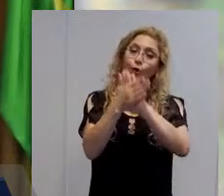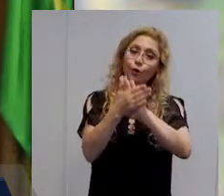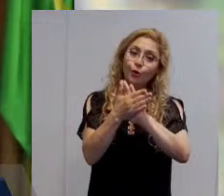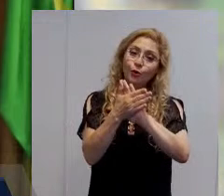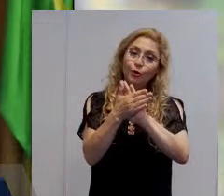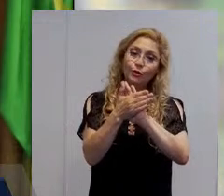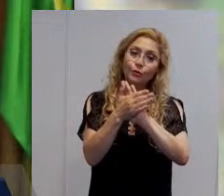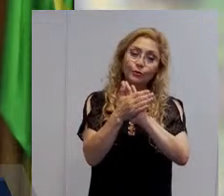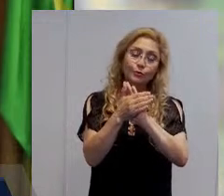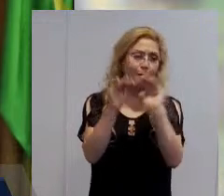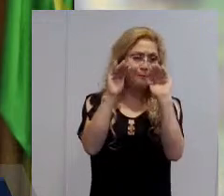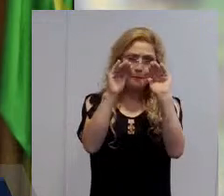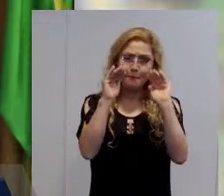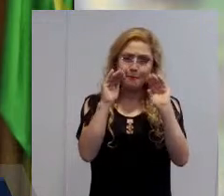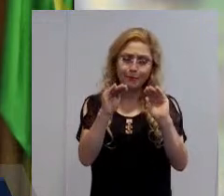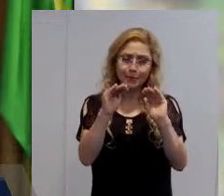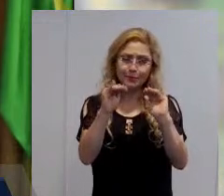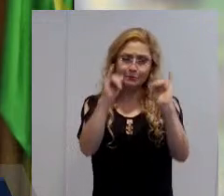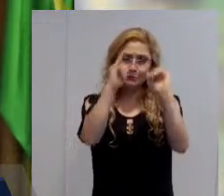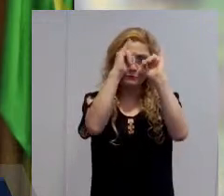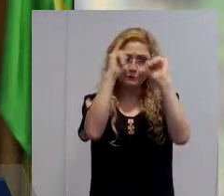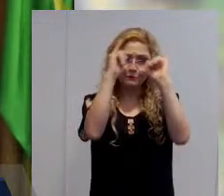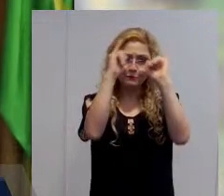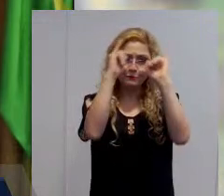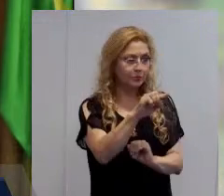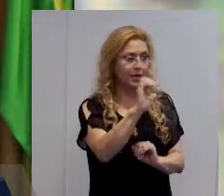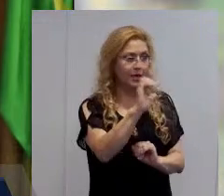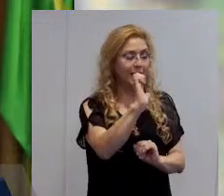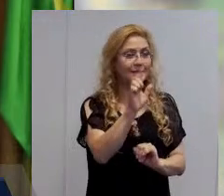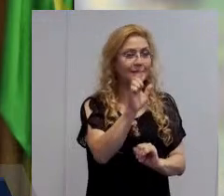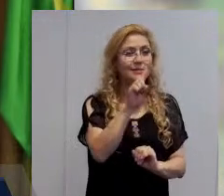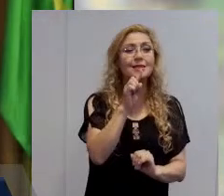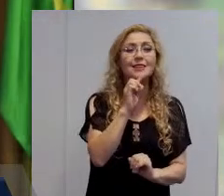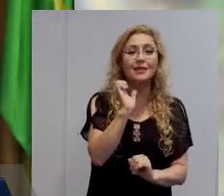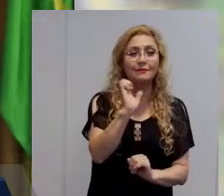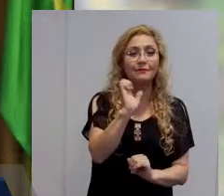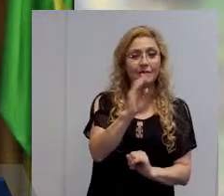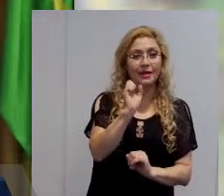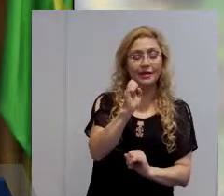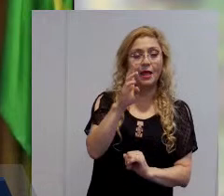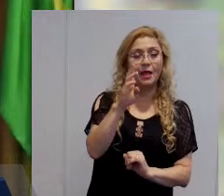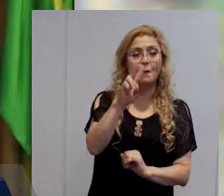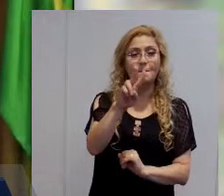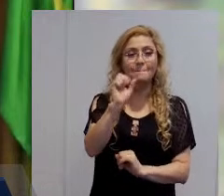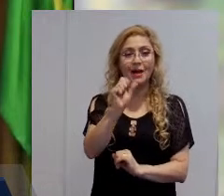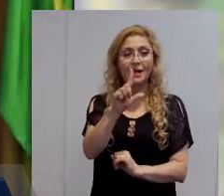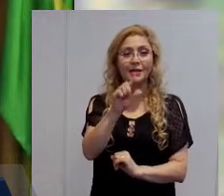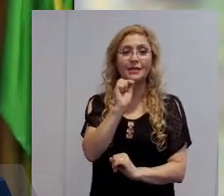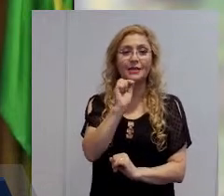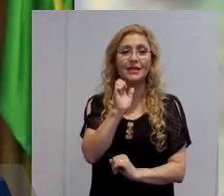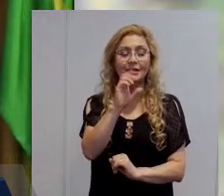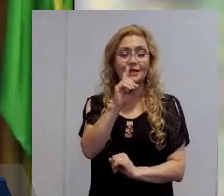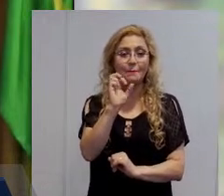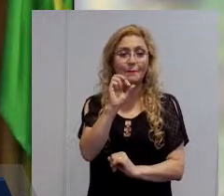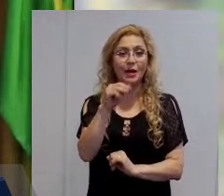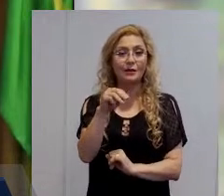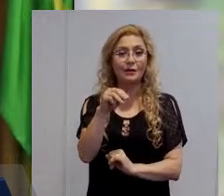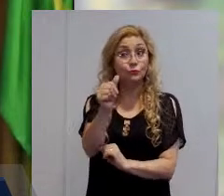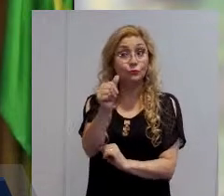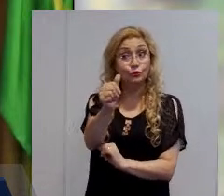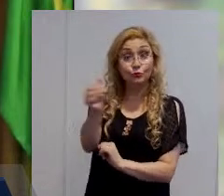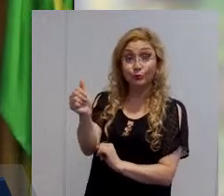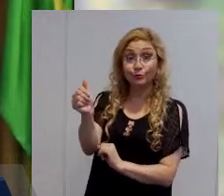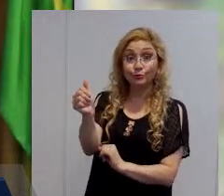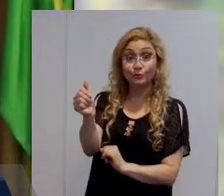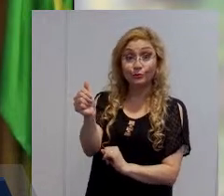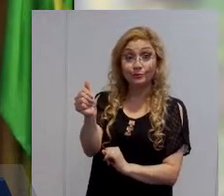speeches have all heard here have all relatively adhered to the same profile. All of us speaking